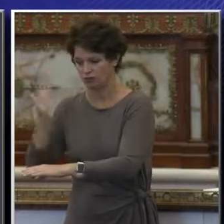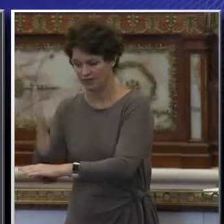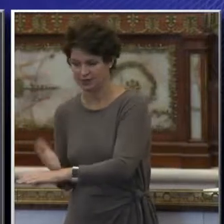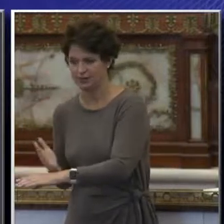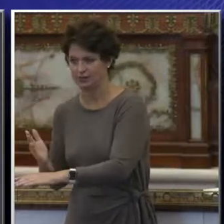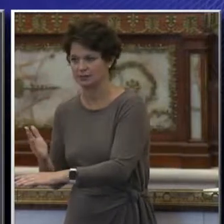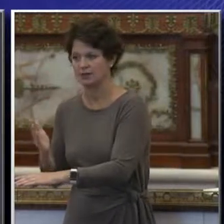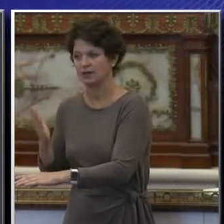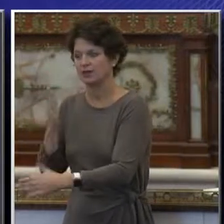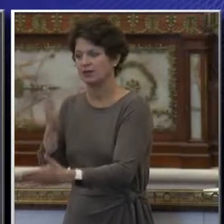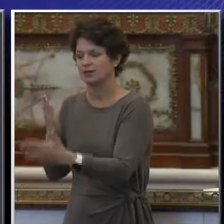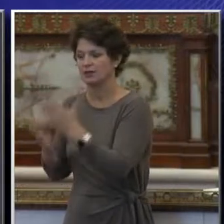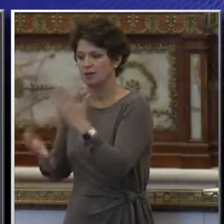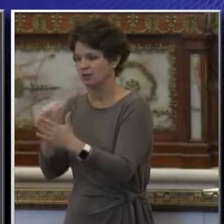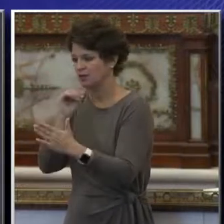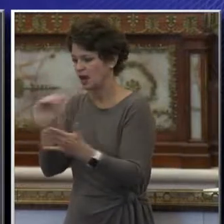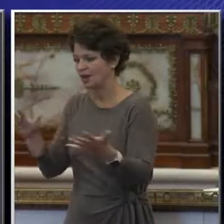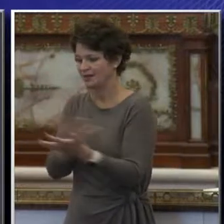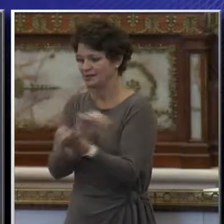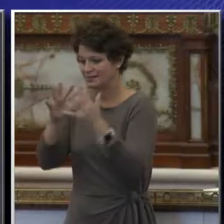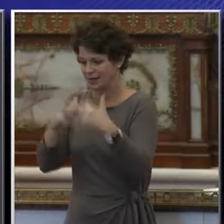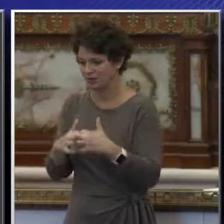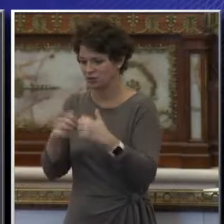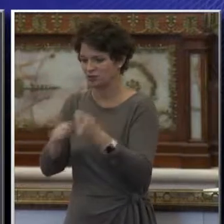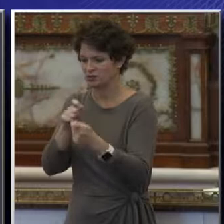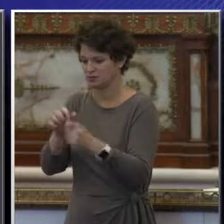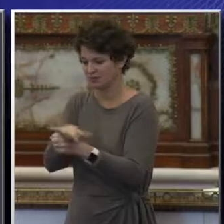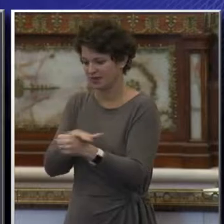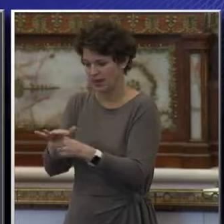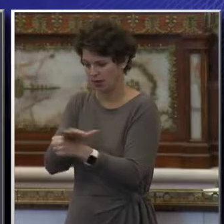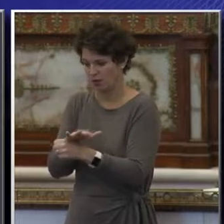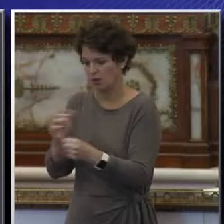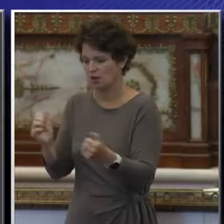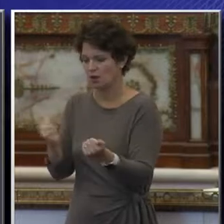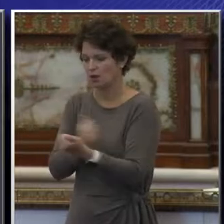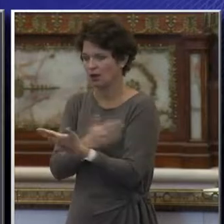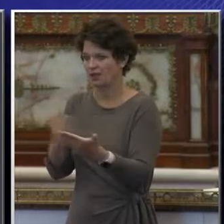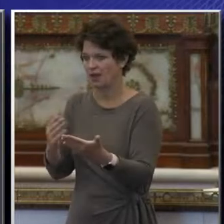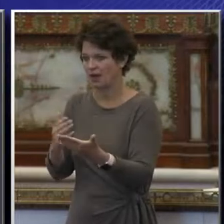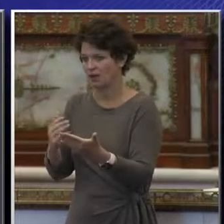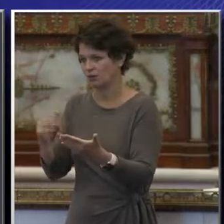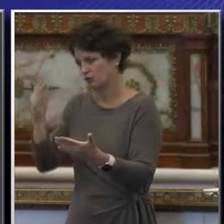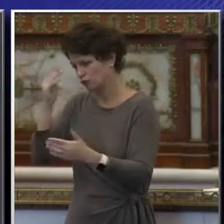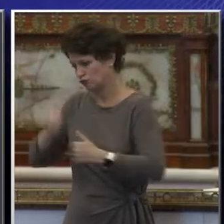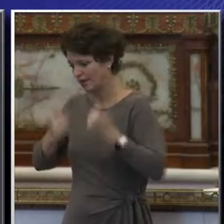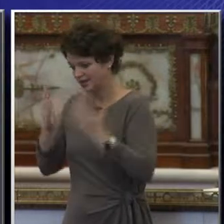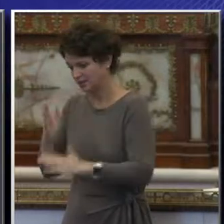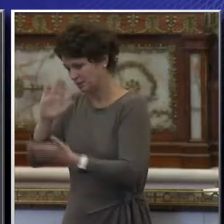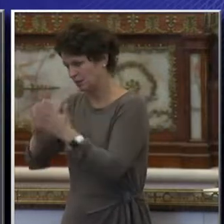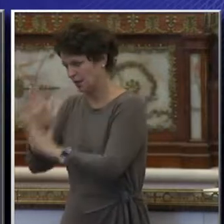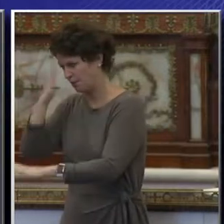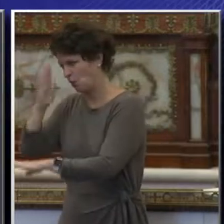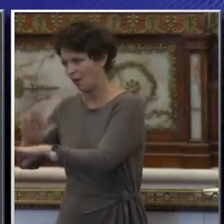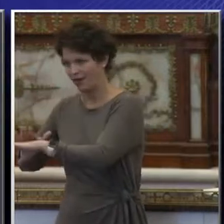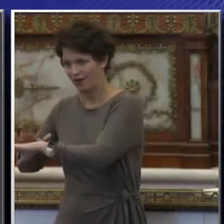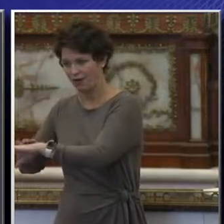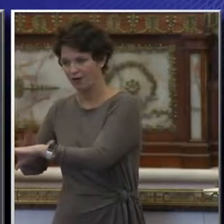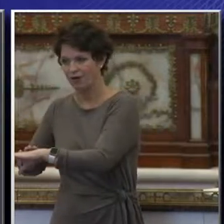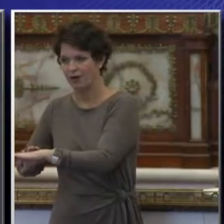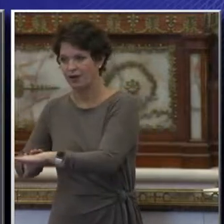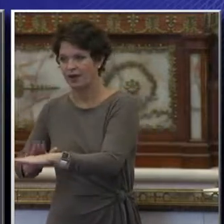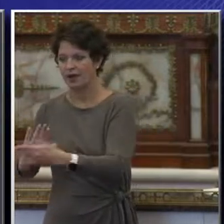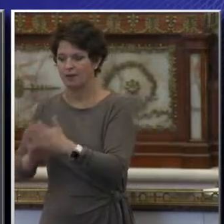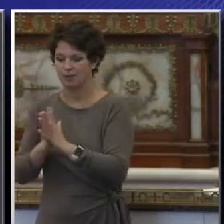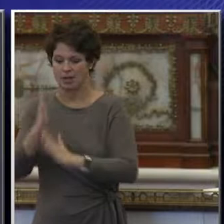might not be, a demolition of a particular area without residents being aware of it and certainly being